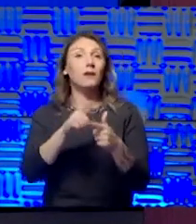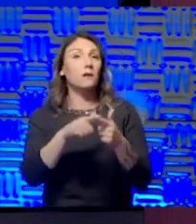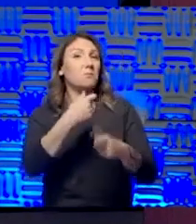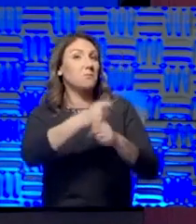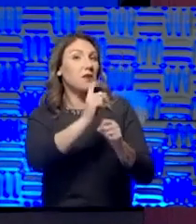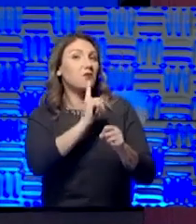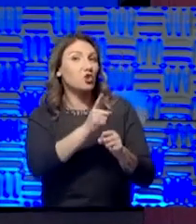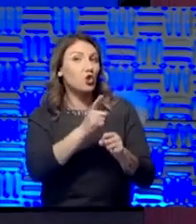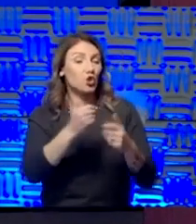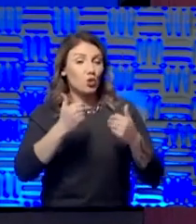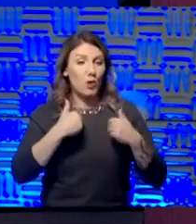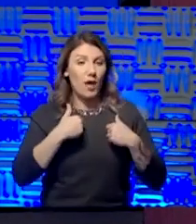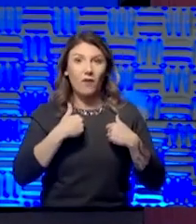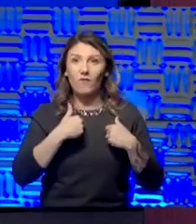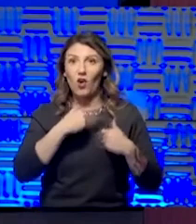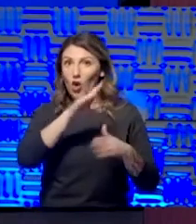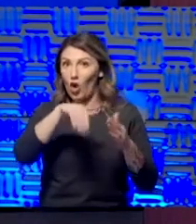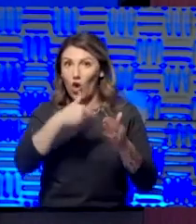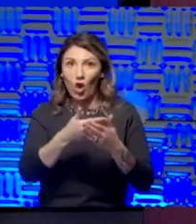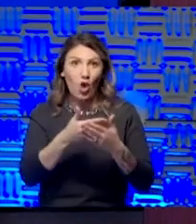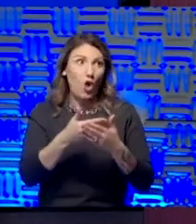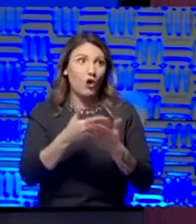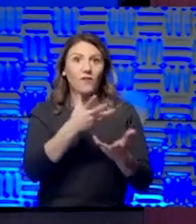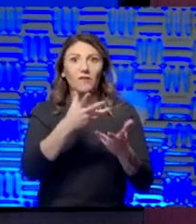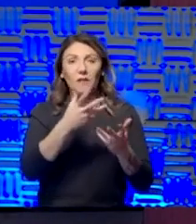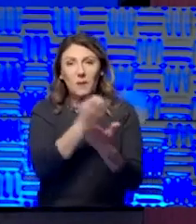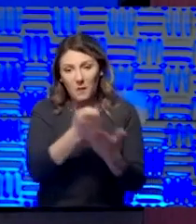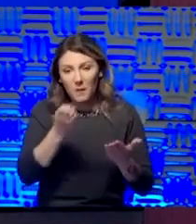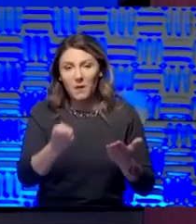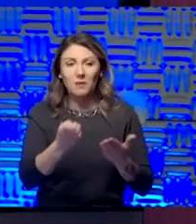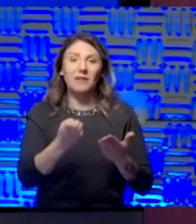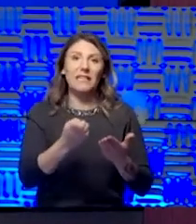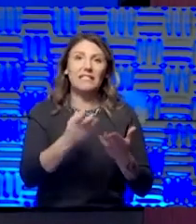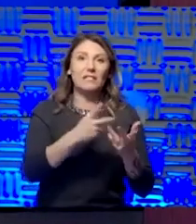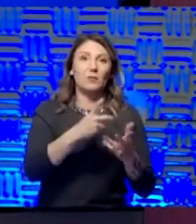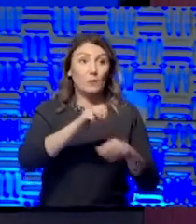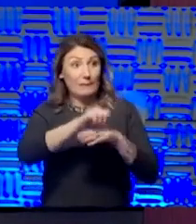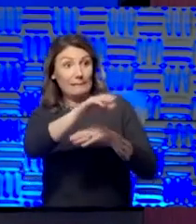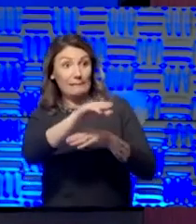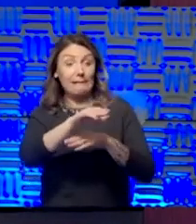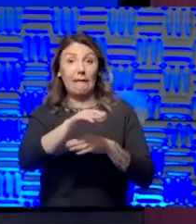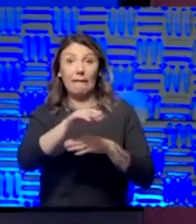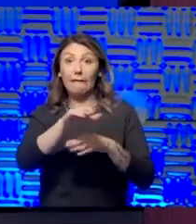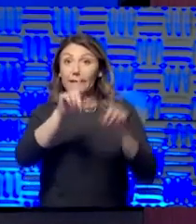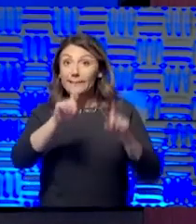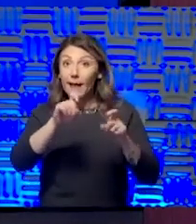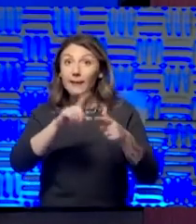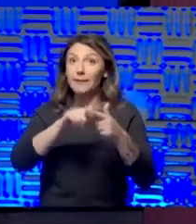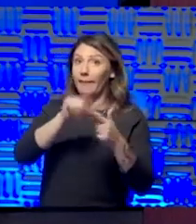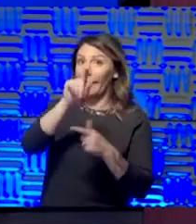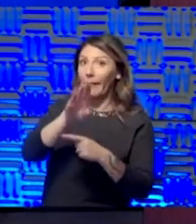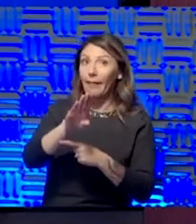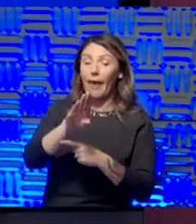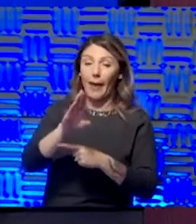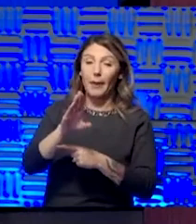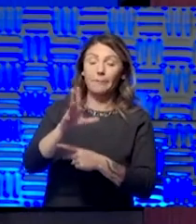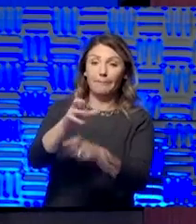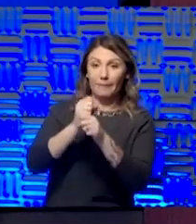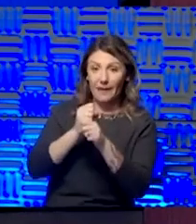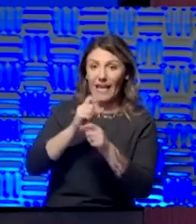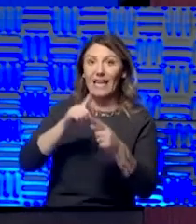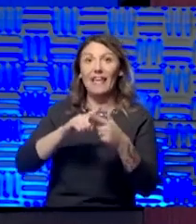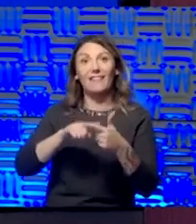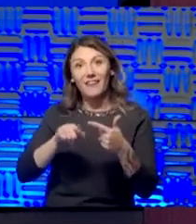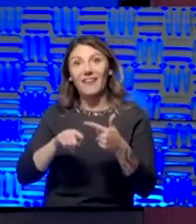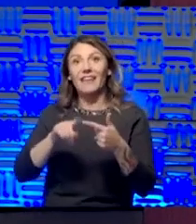the ability to have all the throughput and get that test back over to a lab to run it. As tests escalate, and we think toward the end